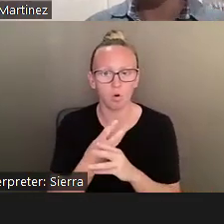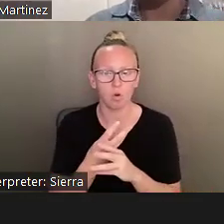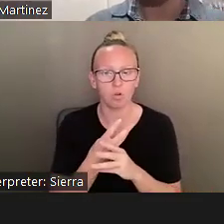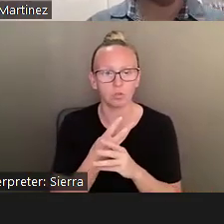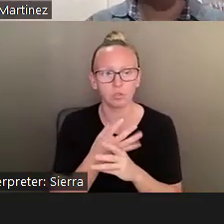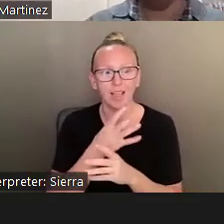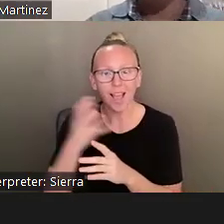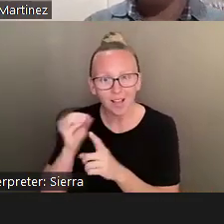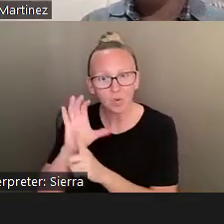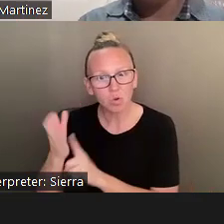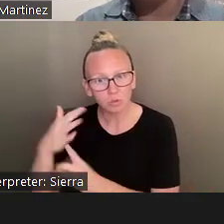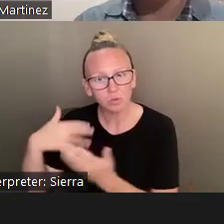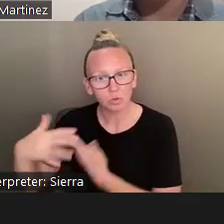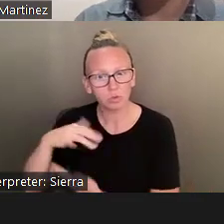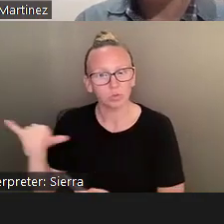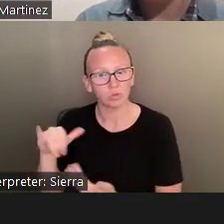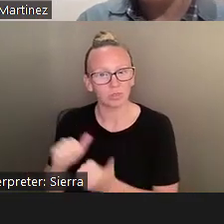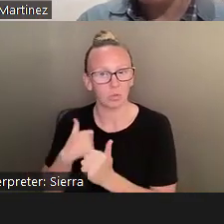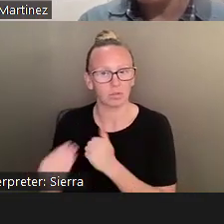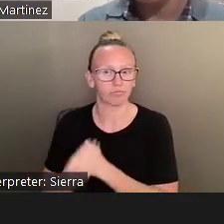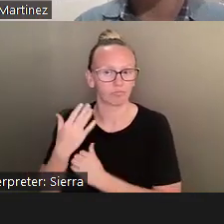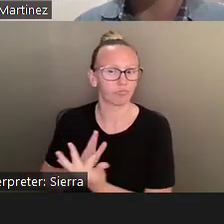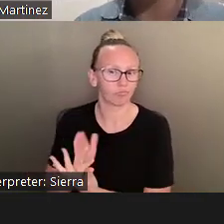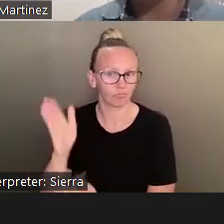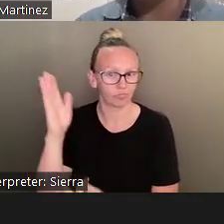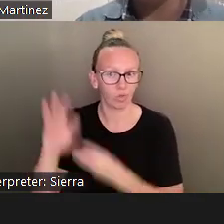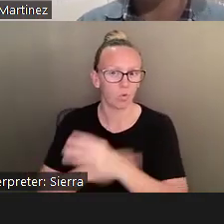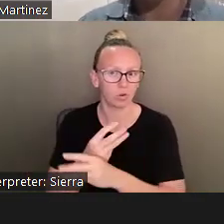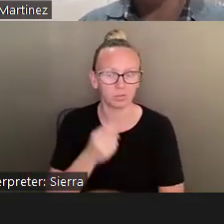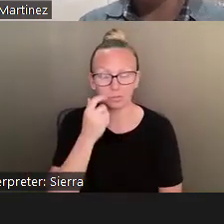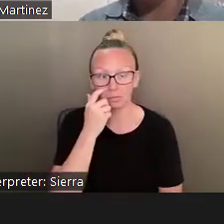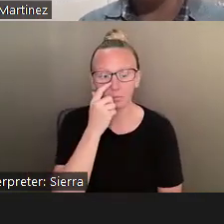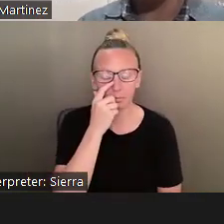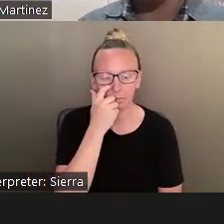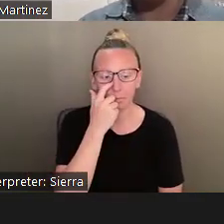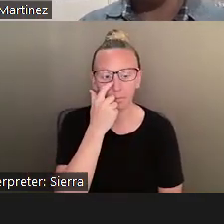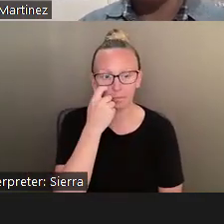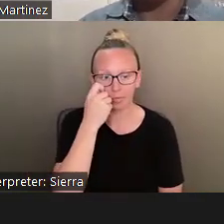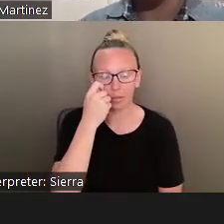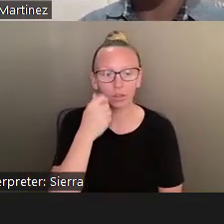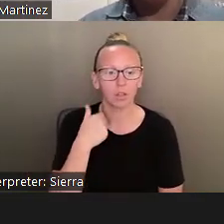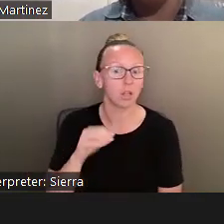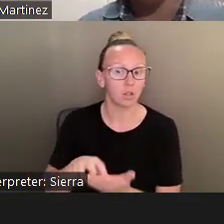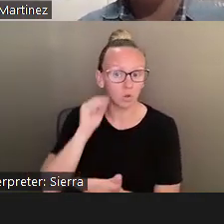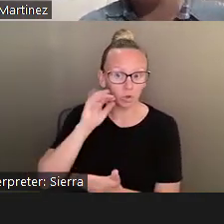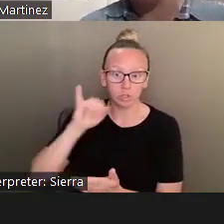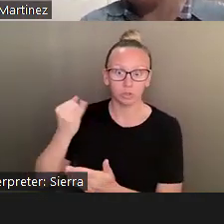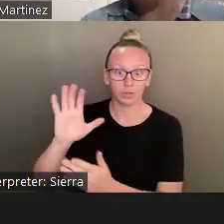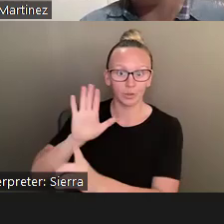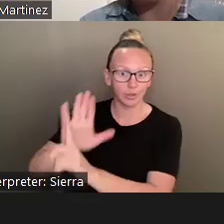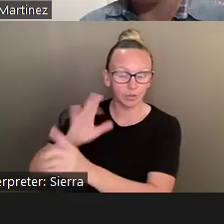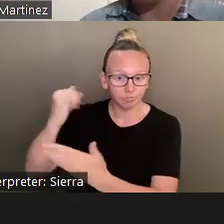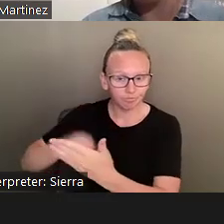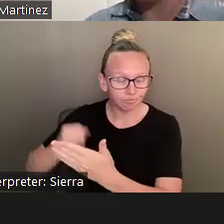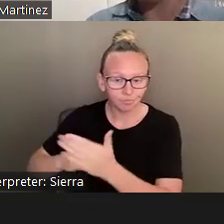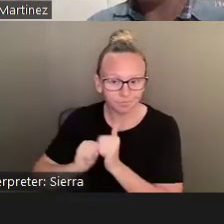from a cultural and social standpoint. And I came to learn about James Castle's work a few